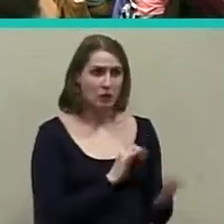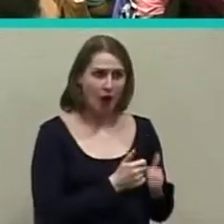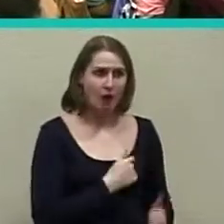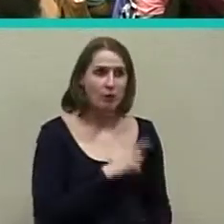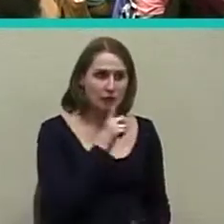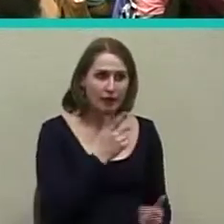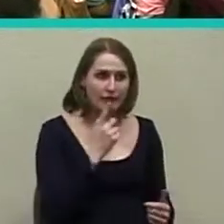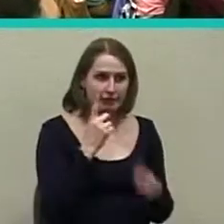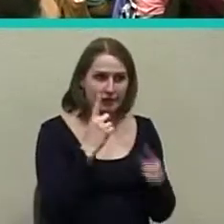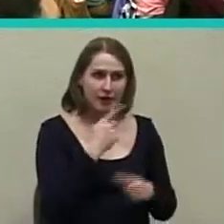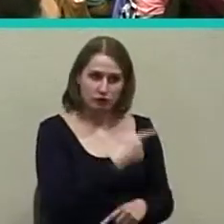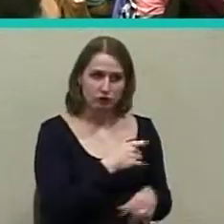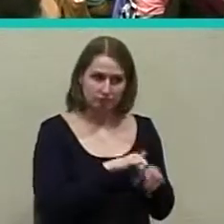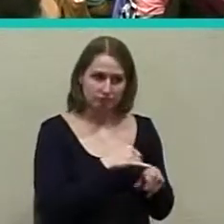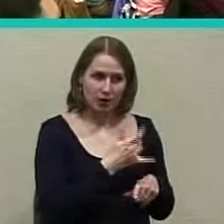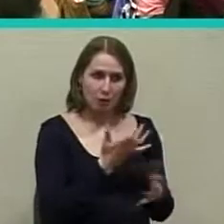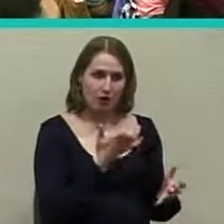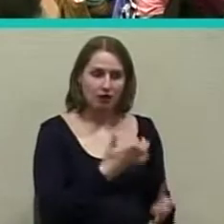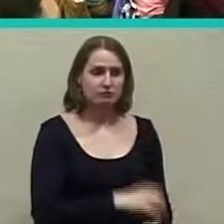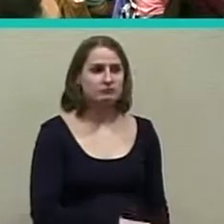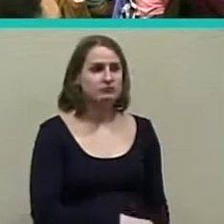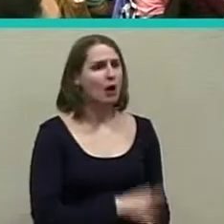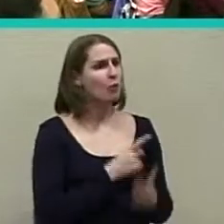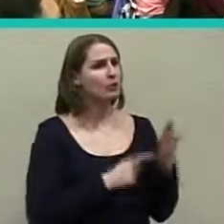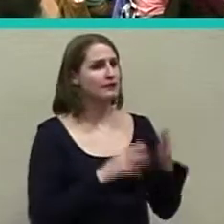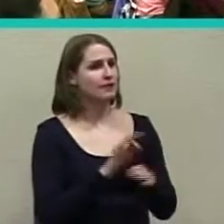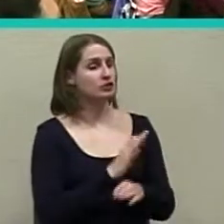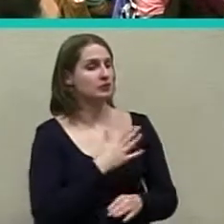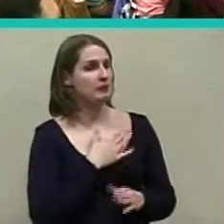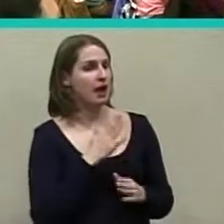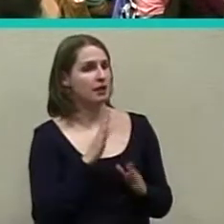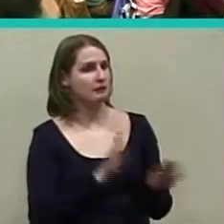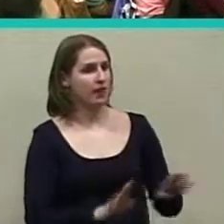you. Okay? What's the function of my behavior?